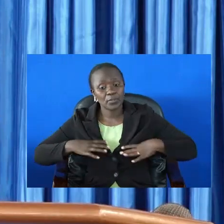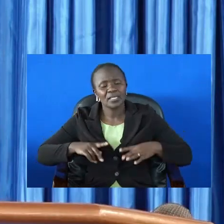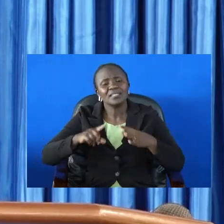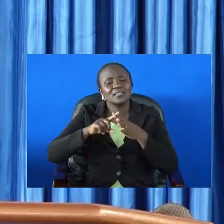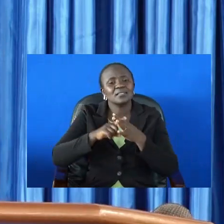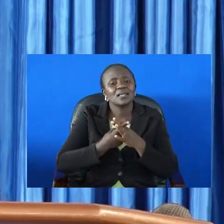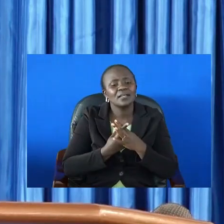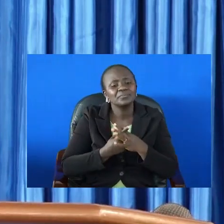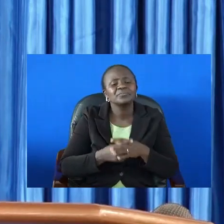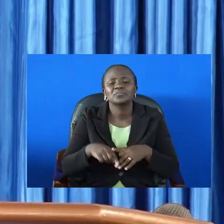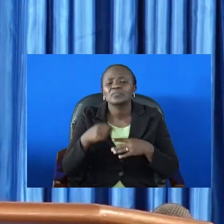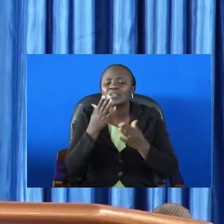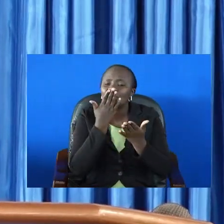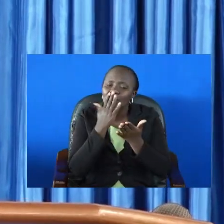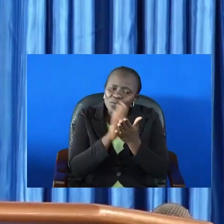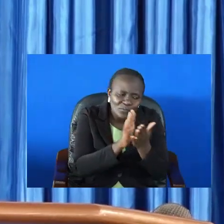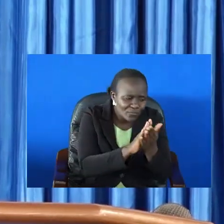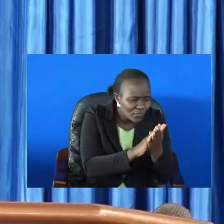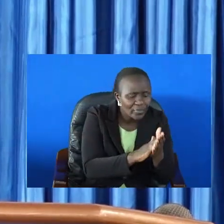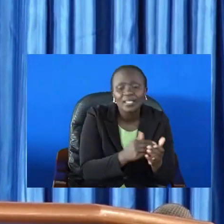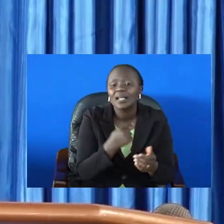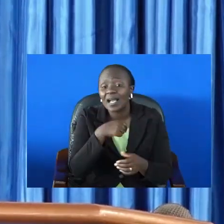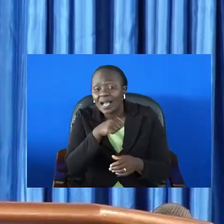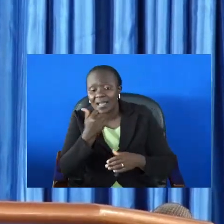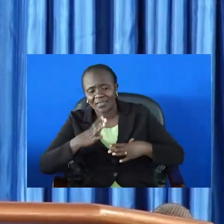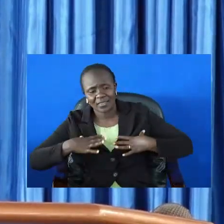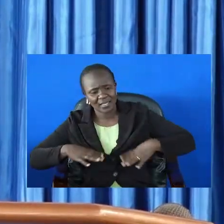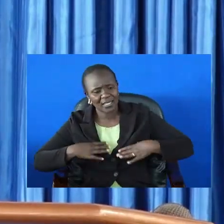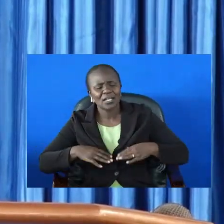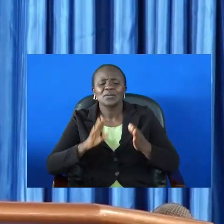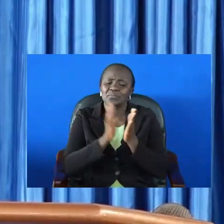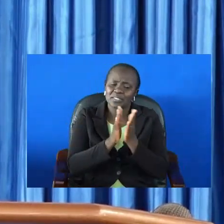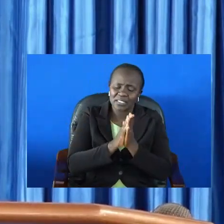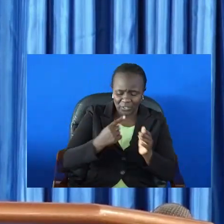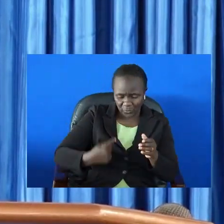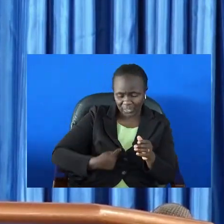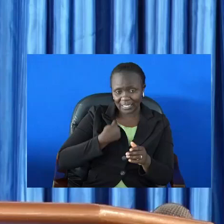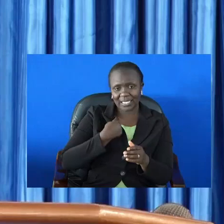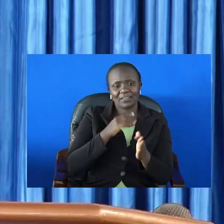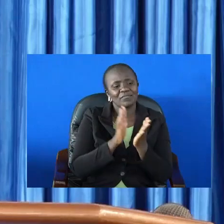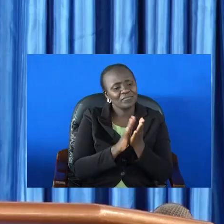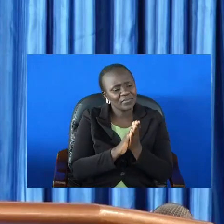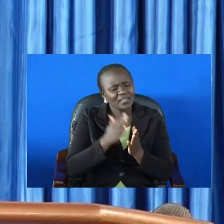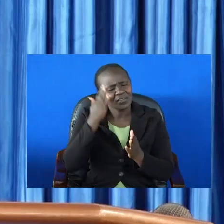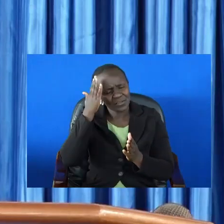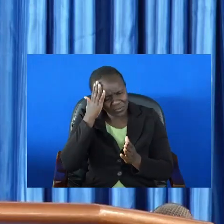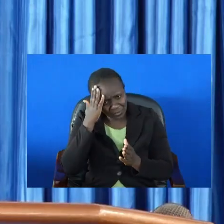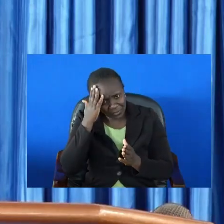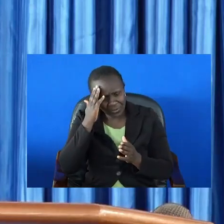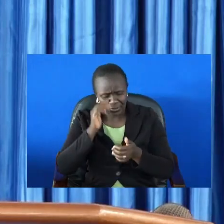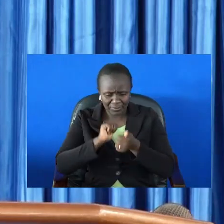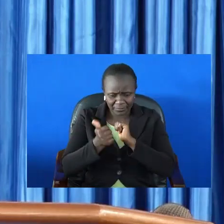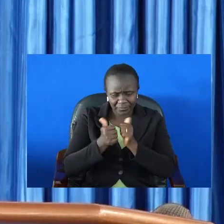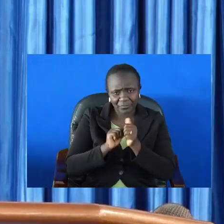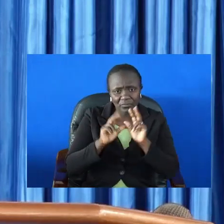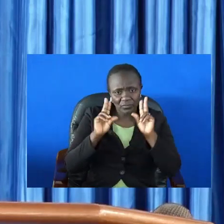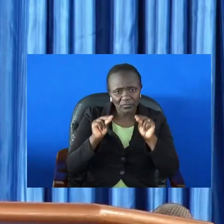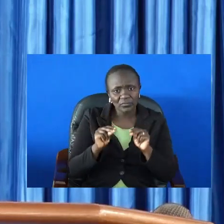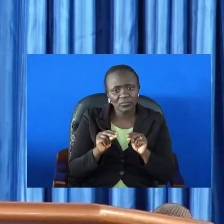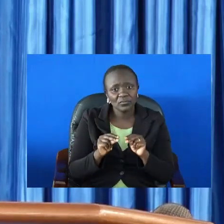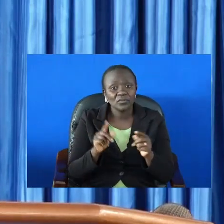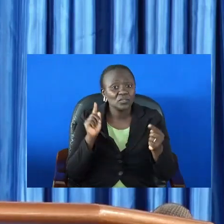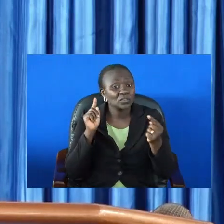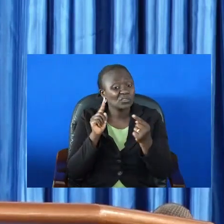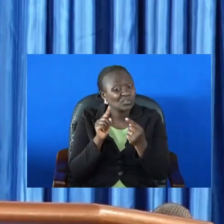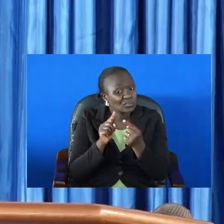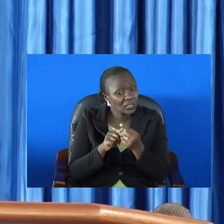to compliment others. You begin even to appreciate yourself. You begin to know the battle is not towards God. You